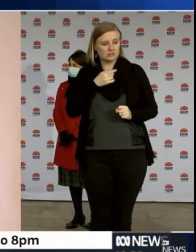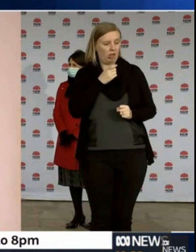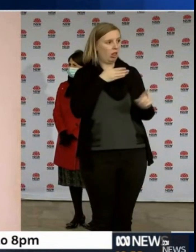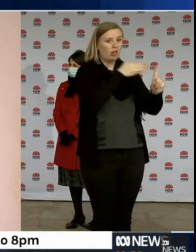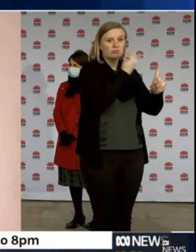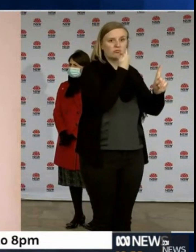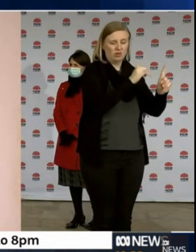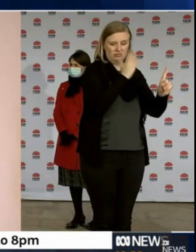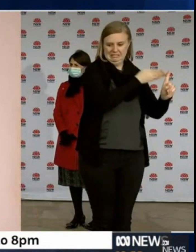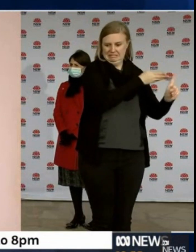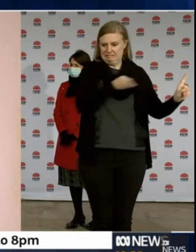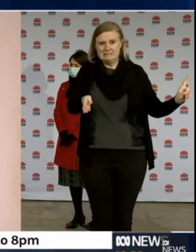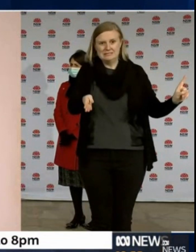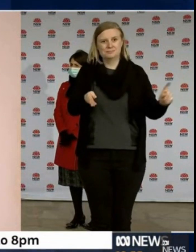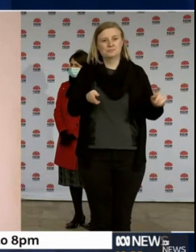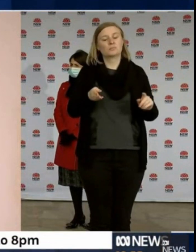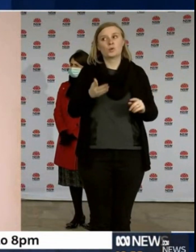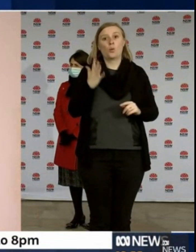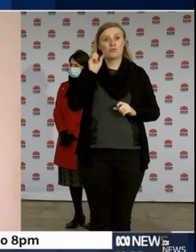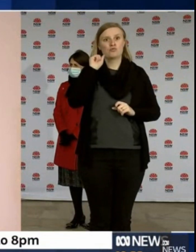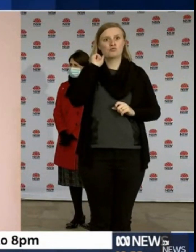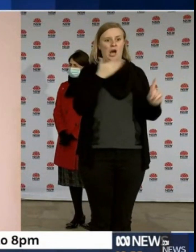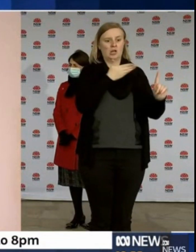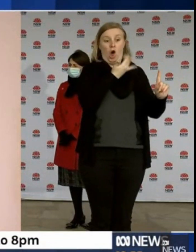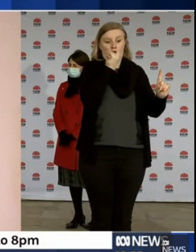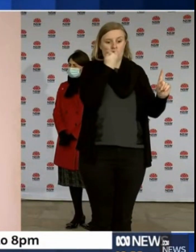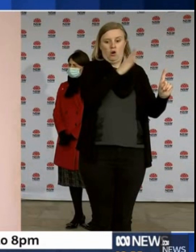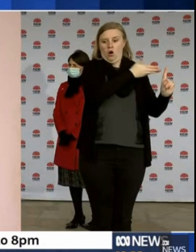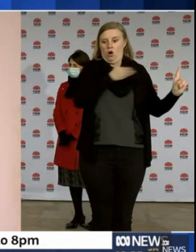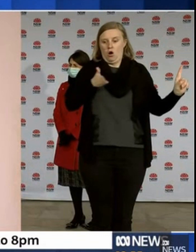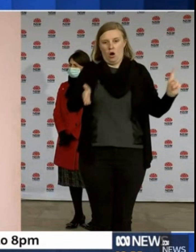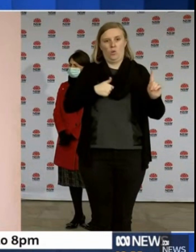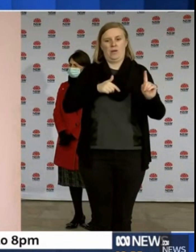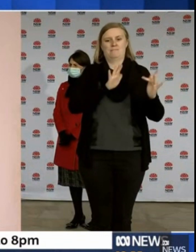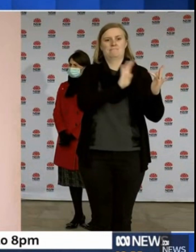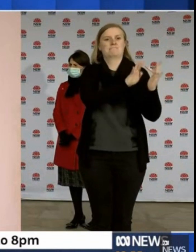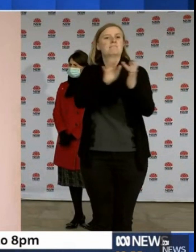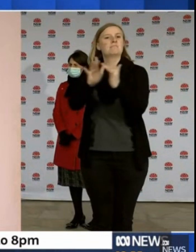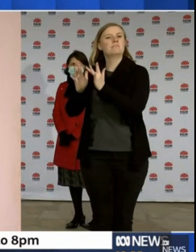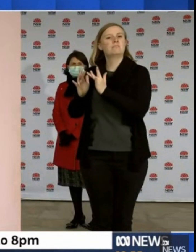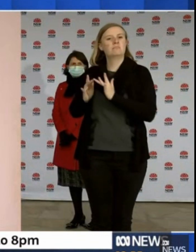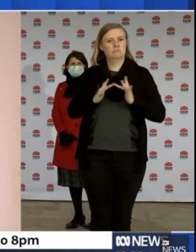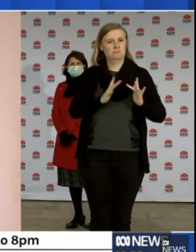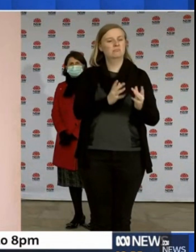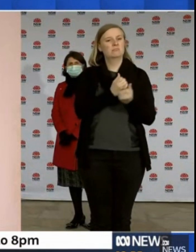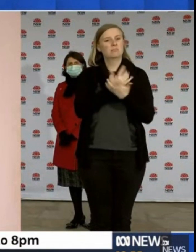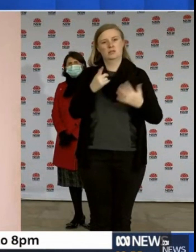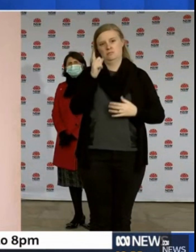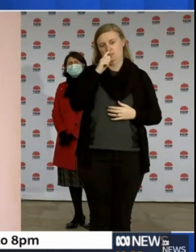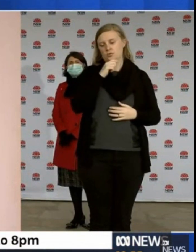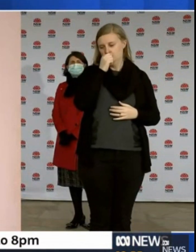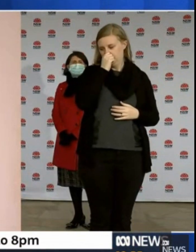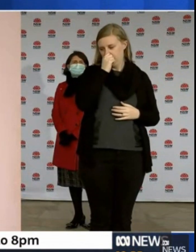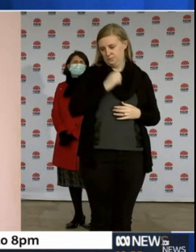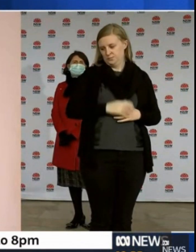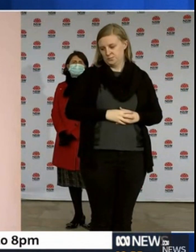contacted people. I think that given the community would understand we are doing our best to get those venues